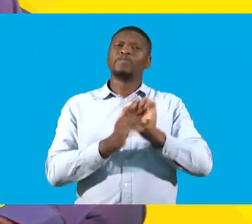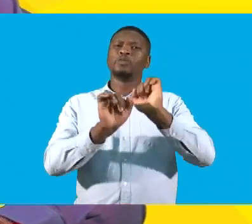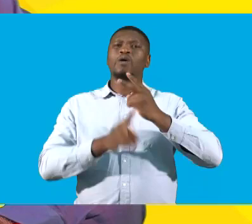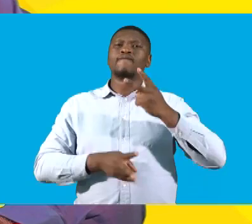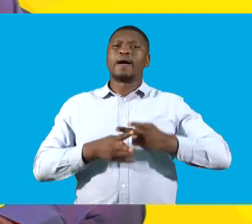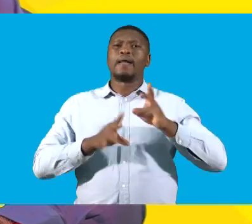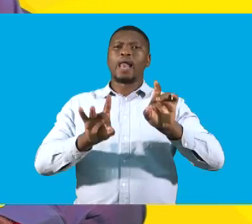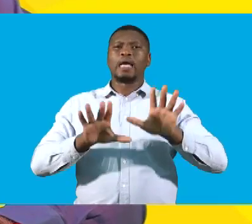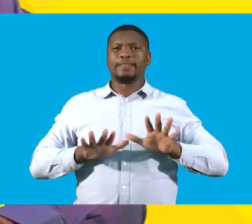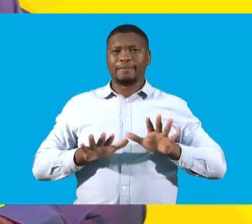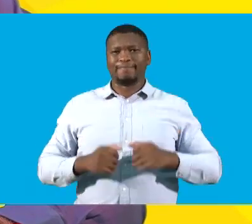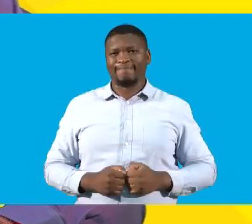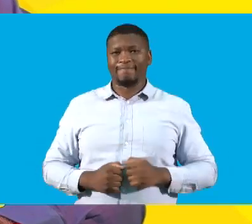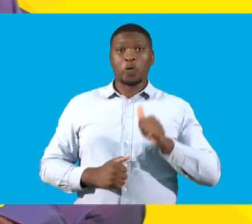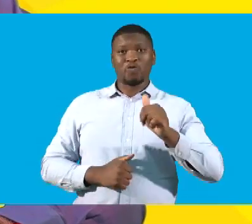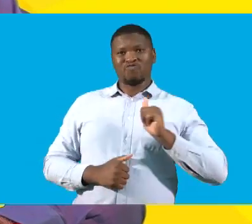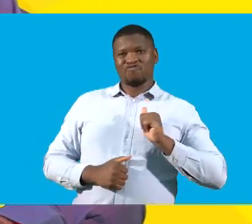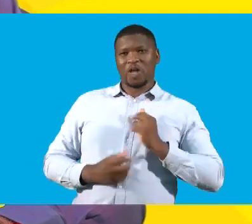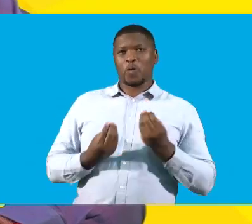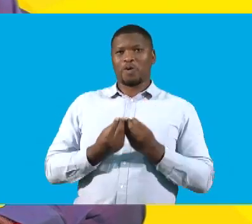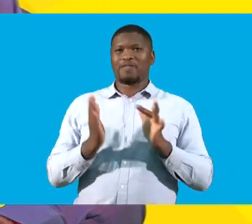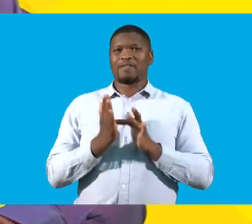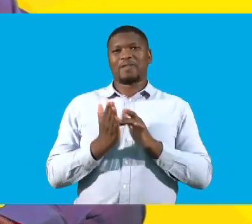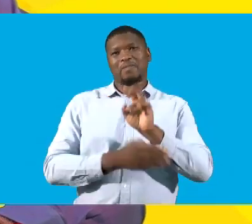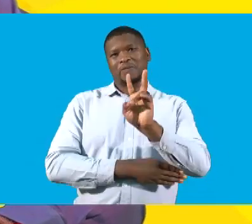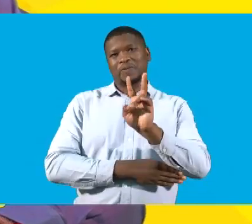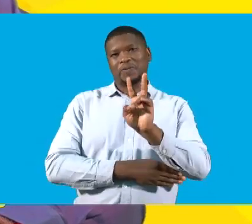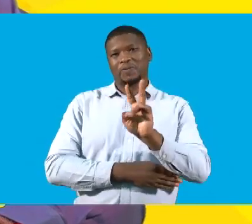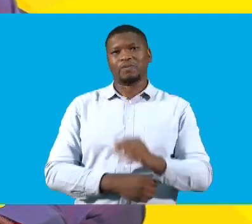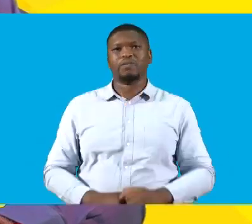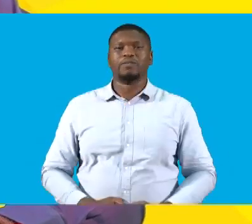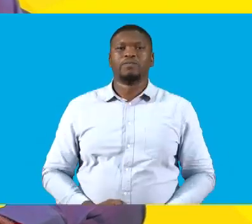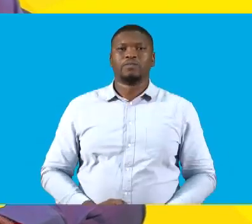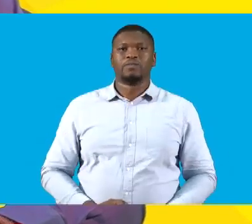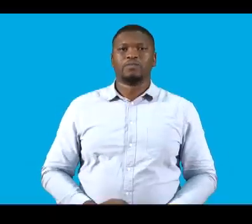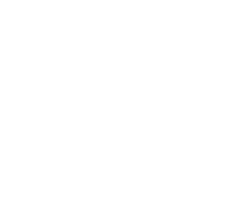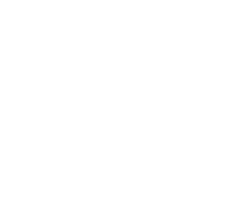and use when writing your final examination. Good luck with paper 2.